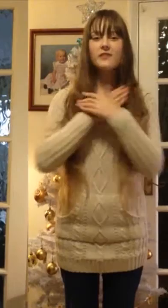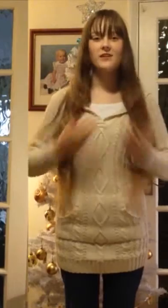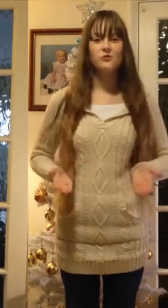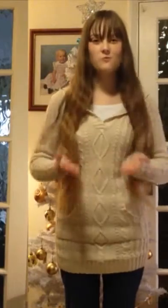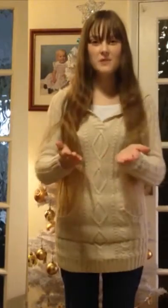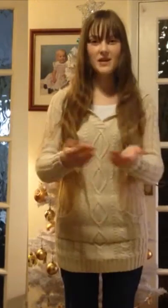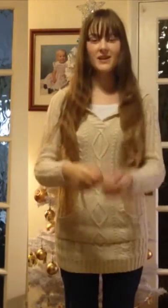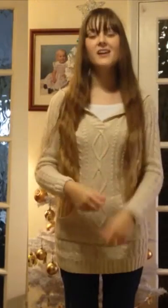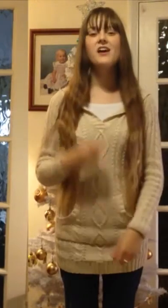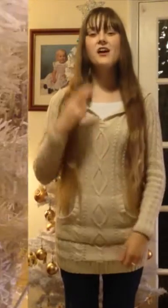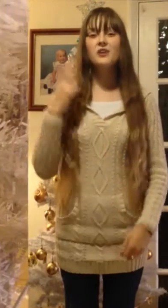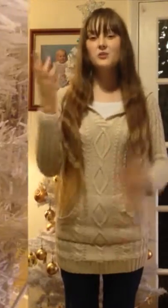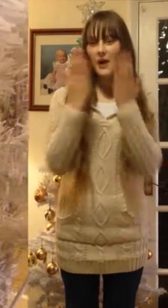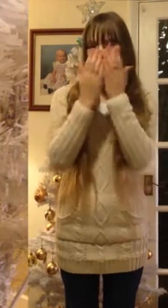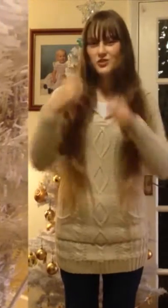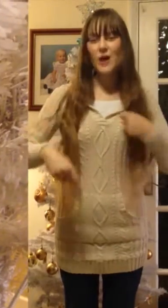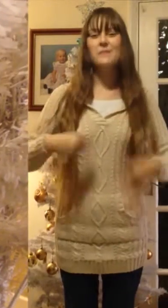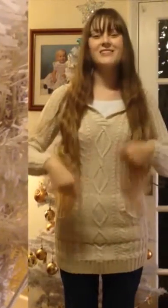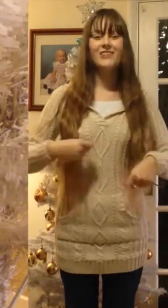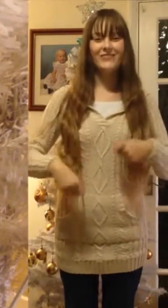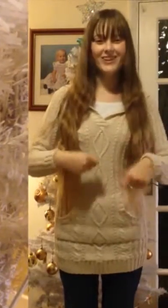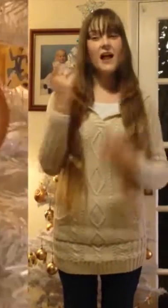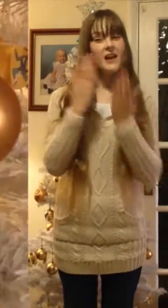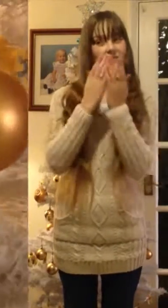my true love gave to me, six